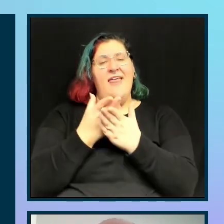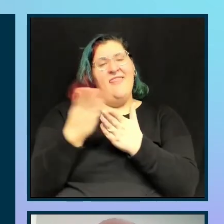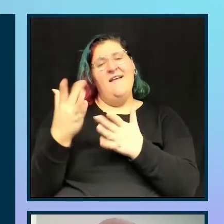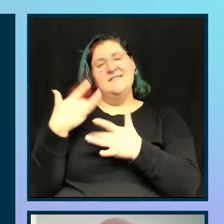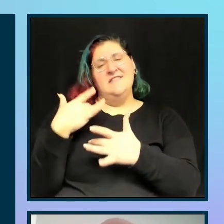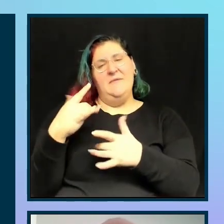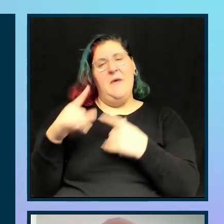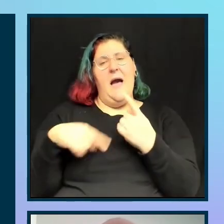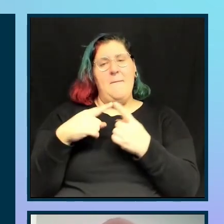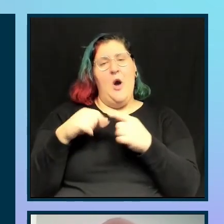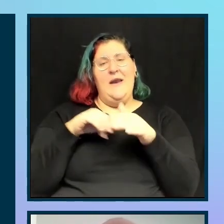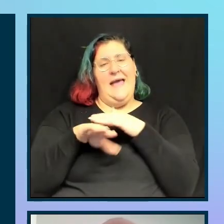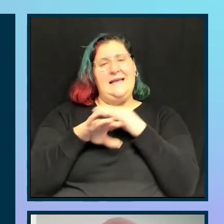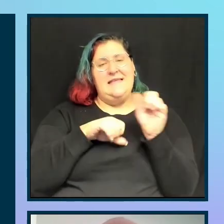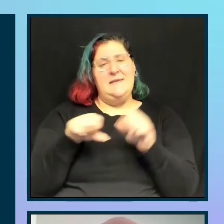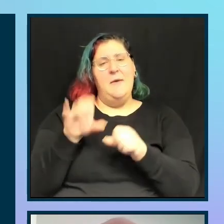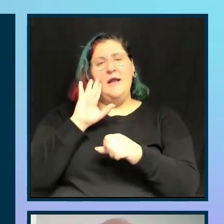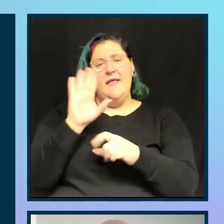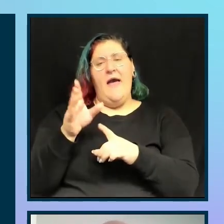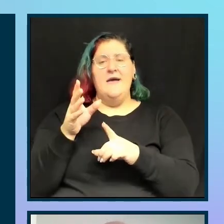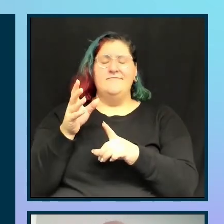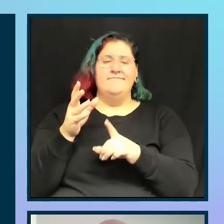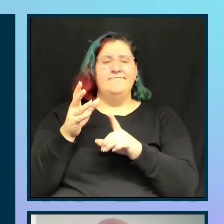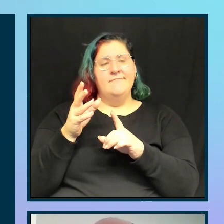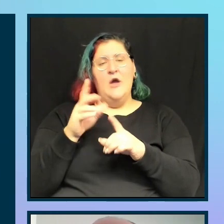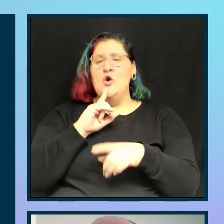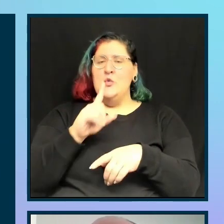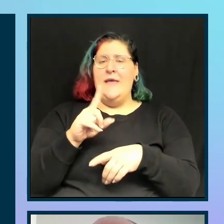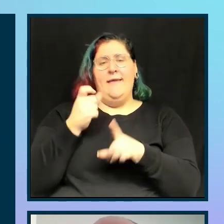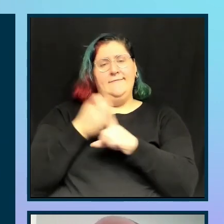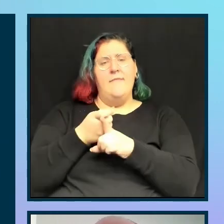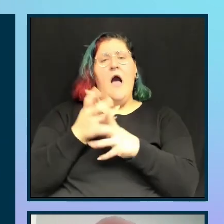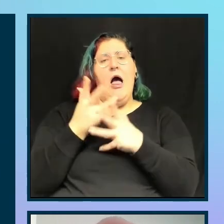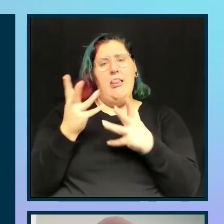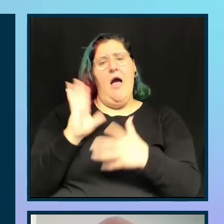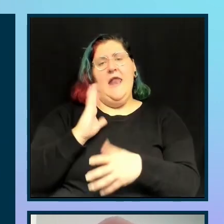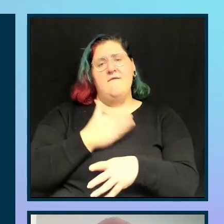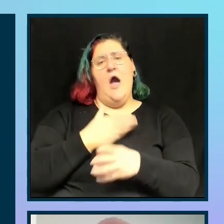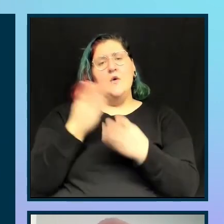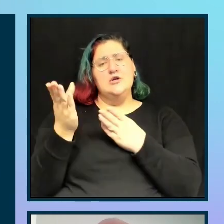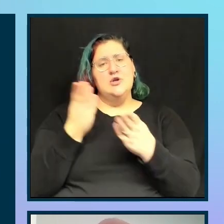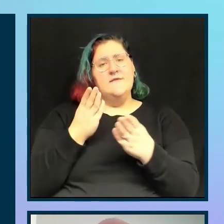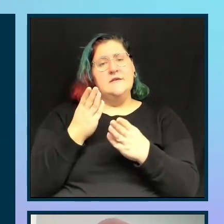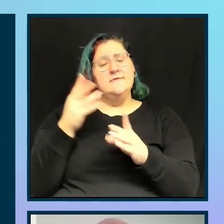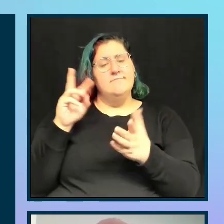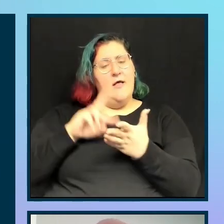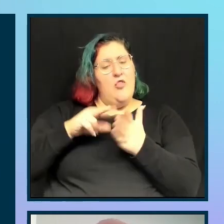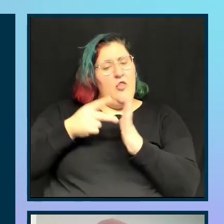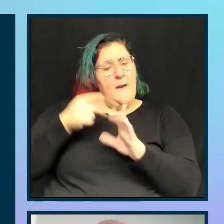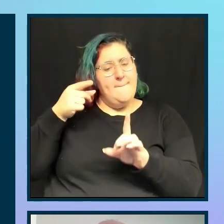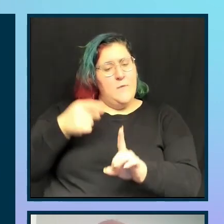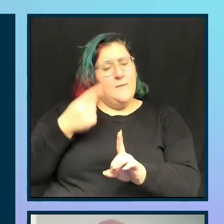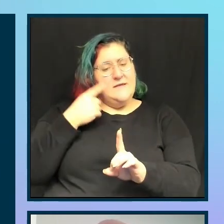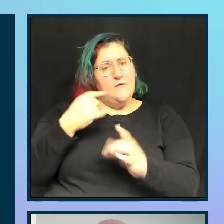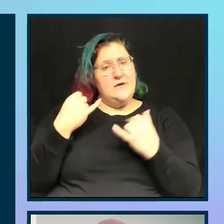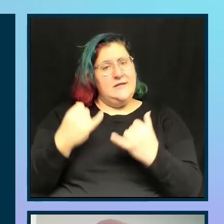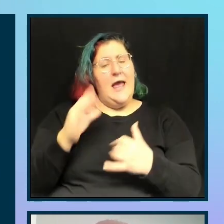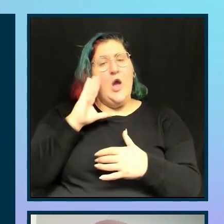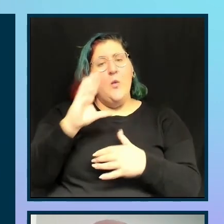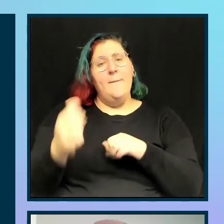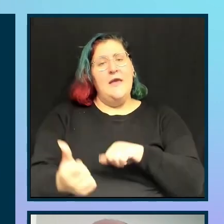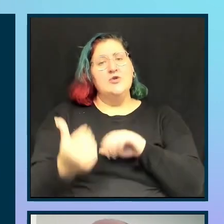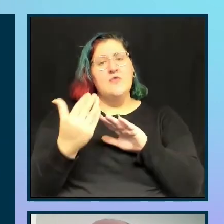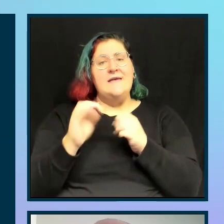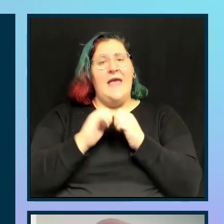touch on a large number of our services. The primary purpose for the session today is going to be focused on addressing how automation can